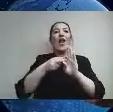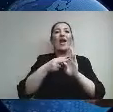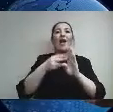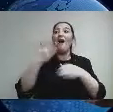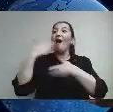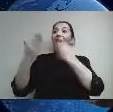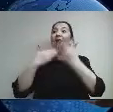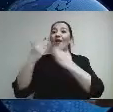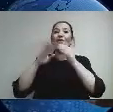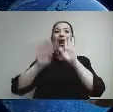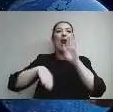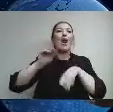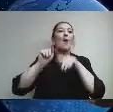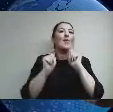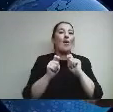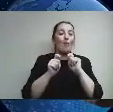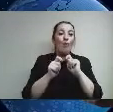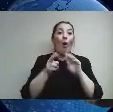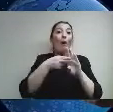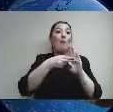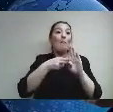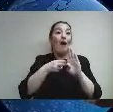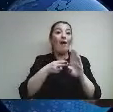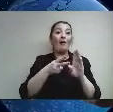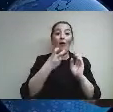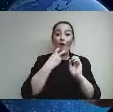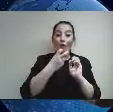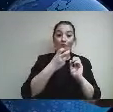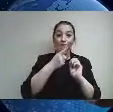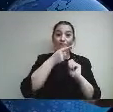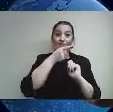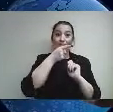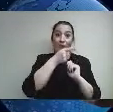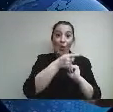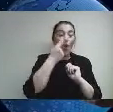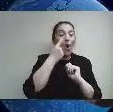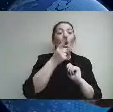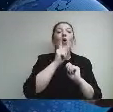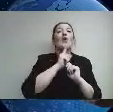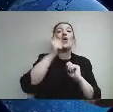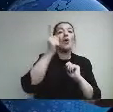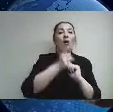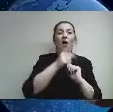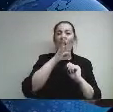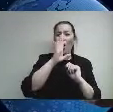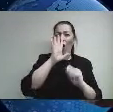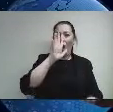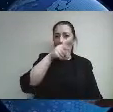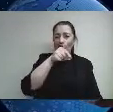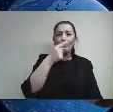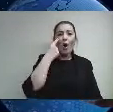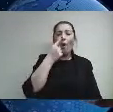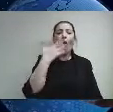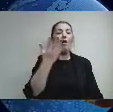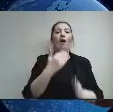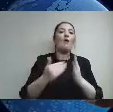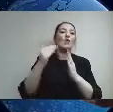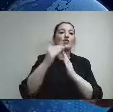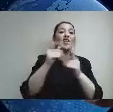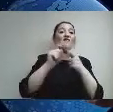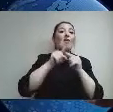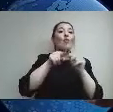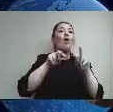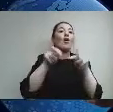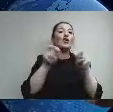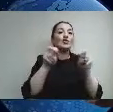far above the usual numbers. And these figures belong to Nelson Company, by the